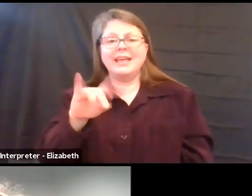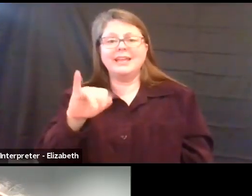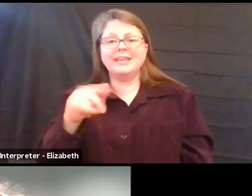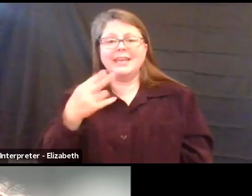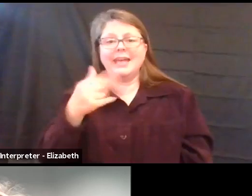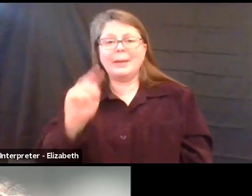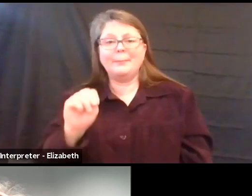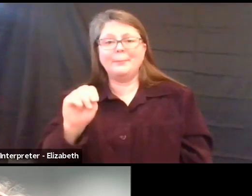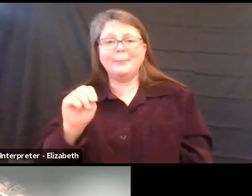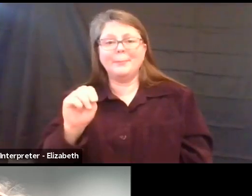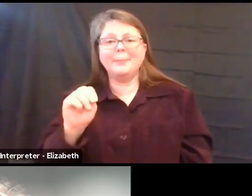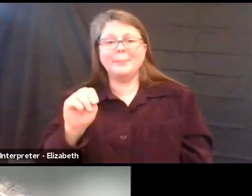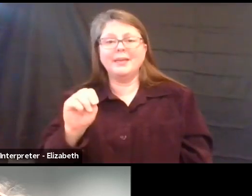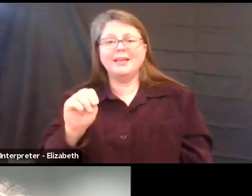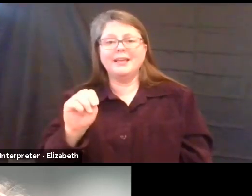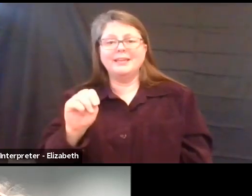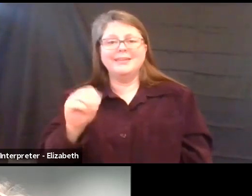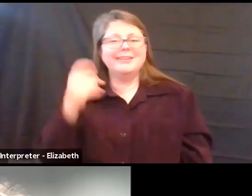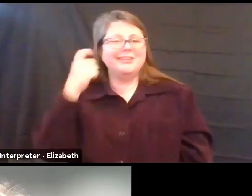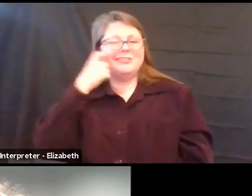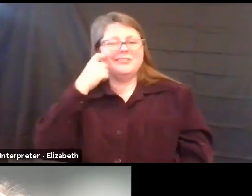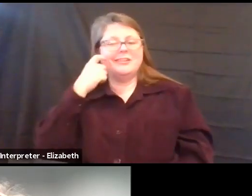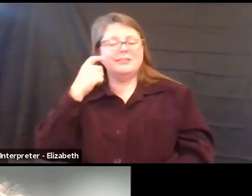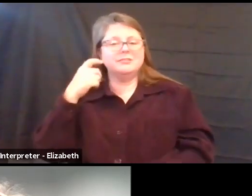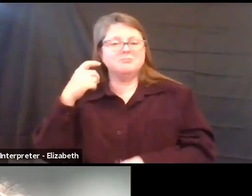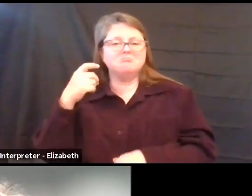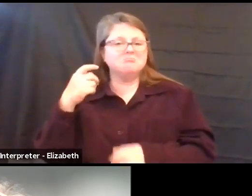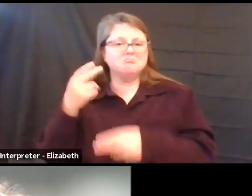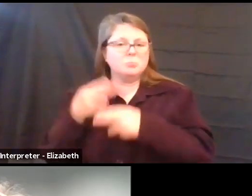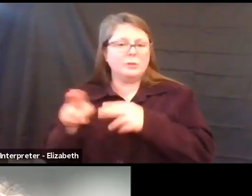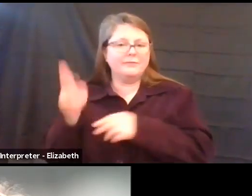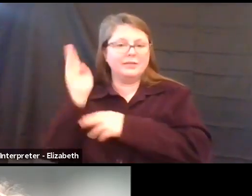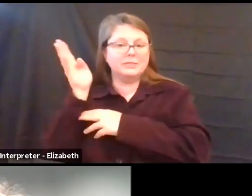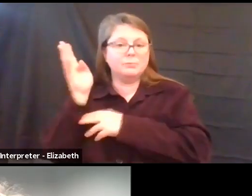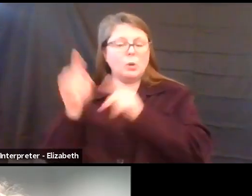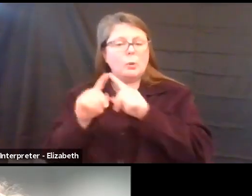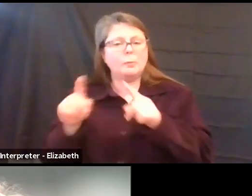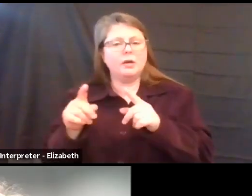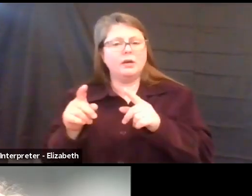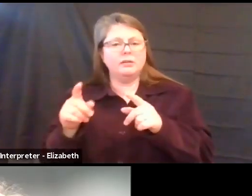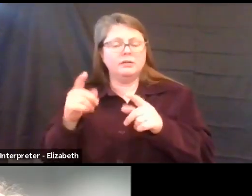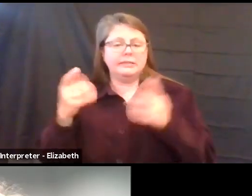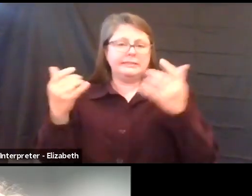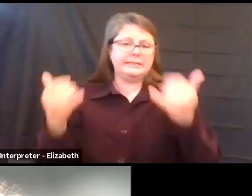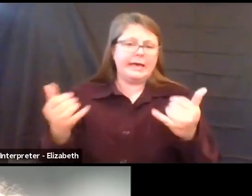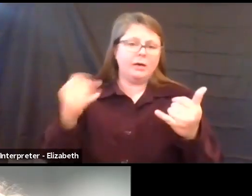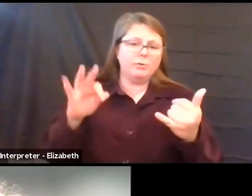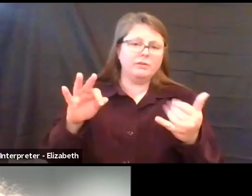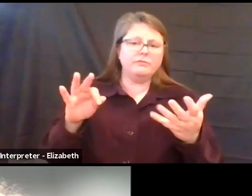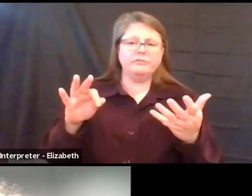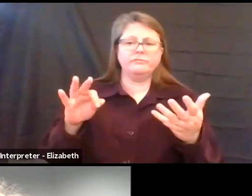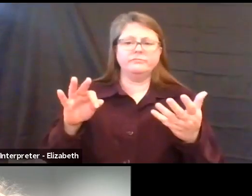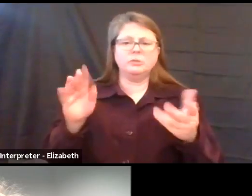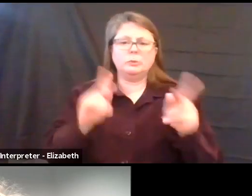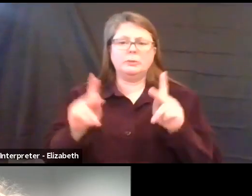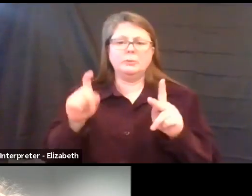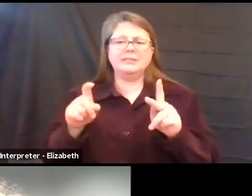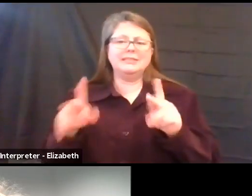for you to be able to summarize the kind of landlord-tenant issues for people who may still be running into those.